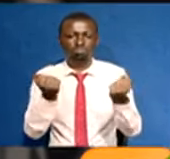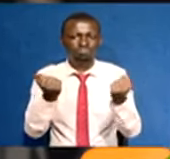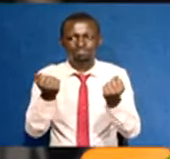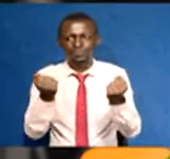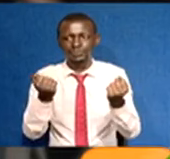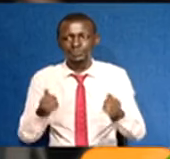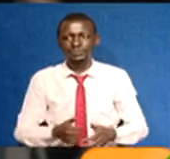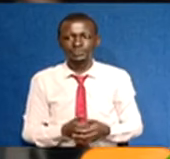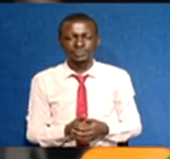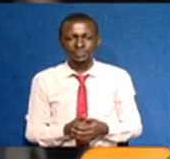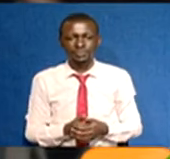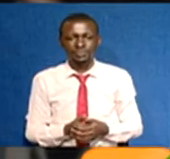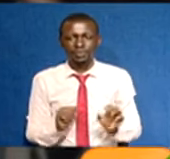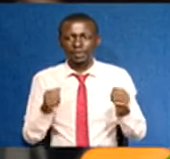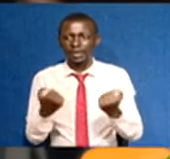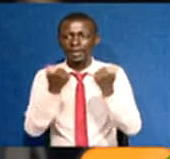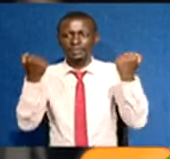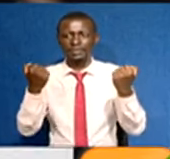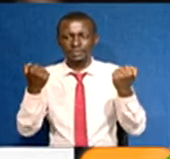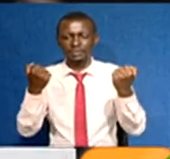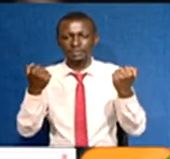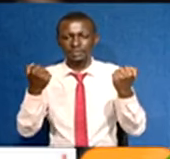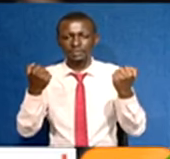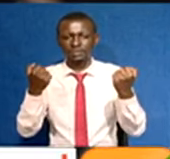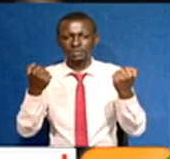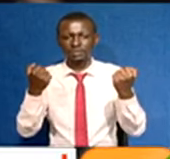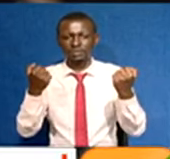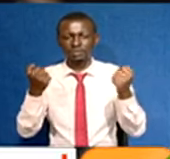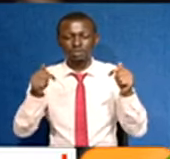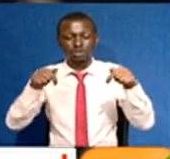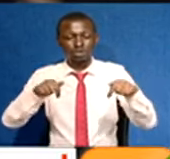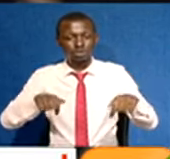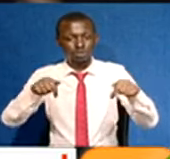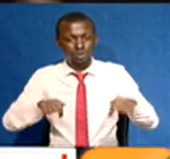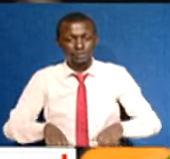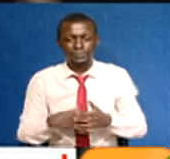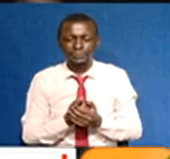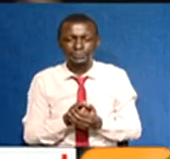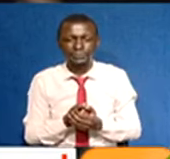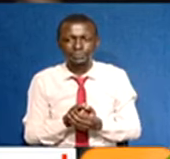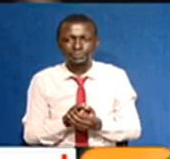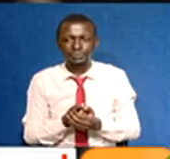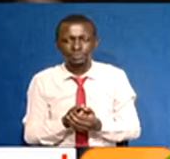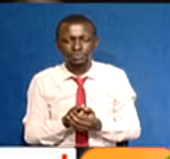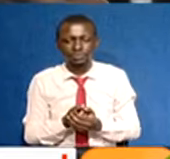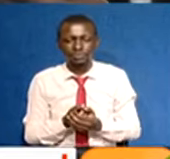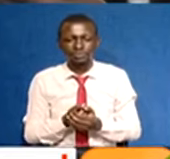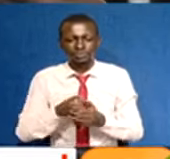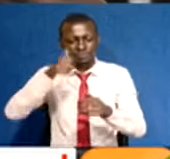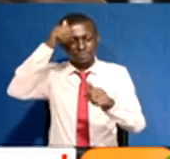These accidents, as it is, on this day we are